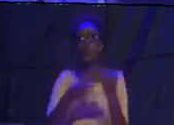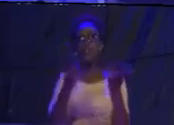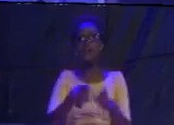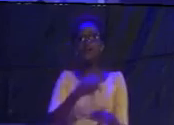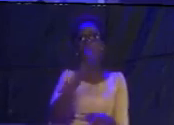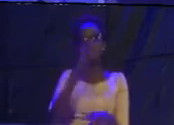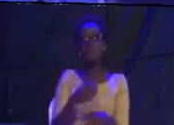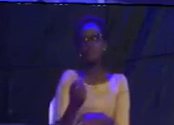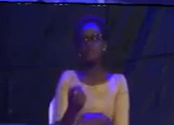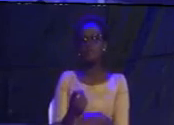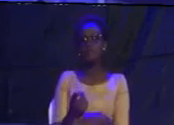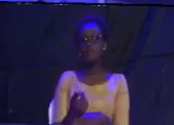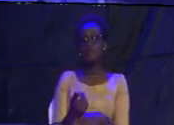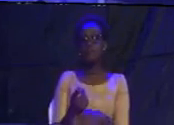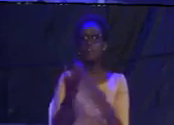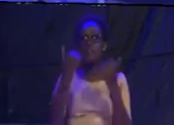brethren?